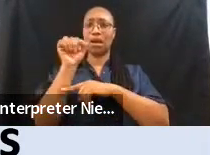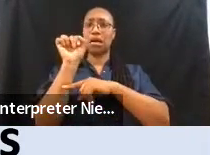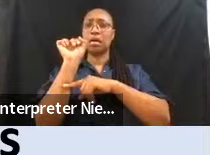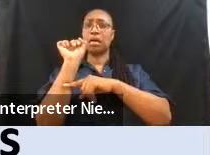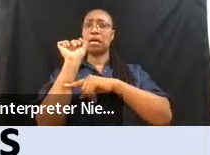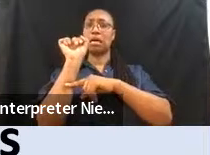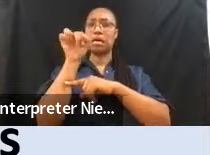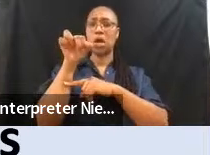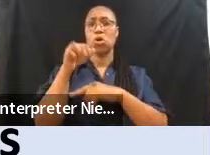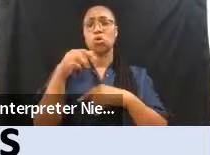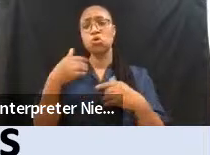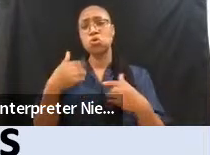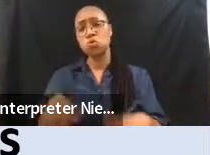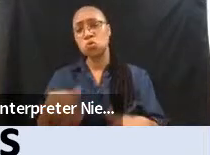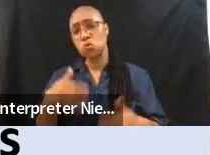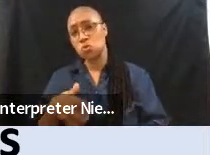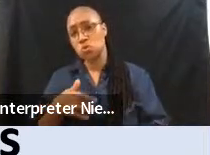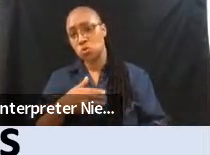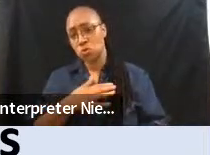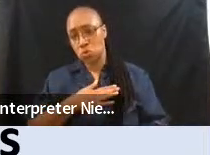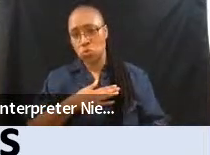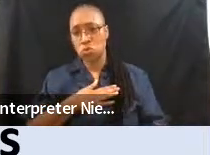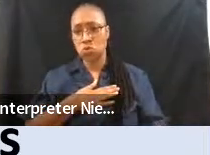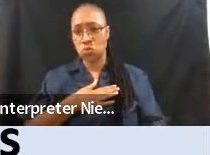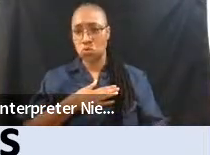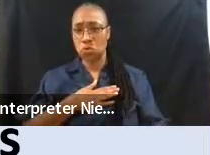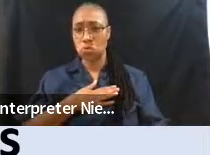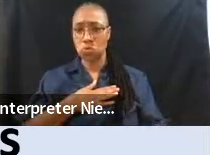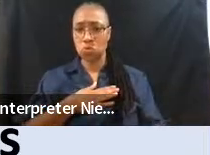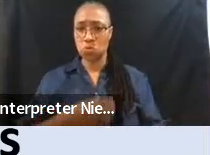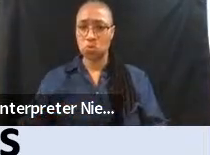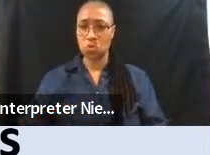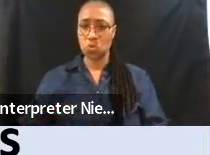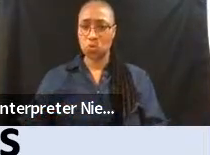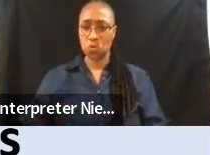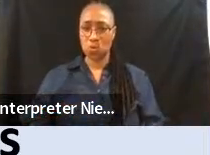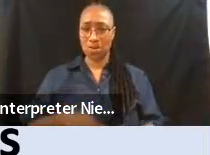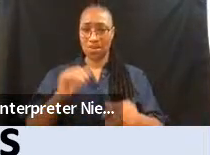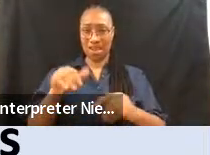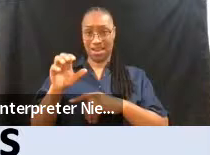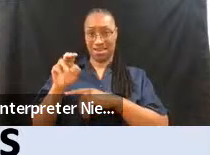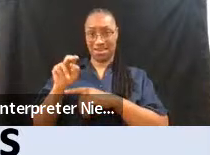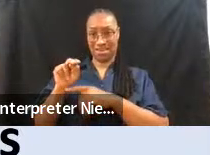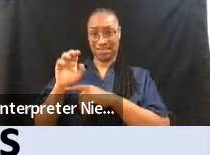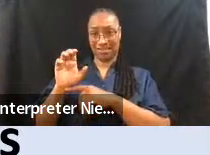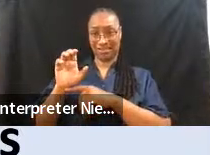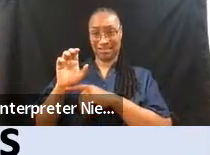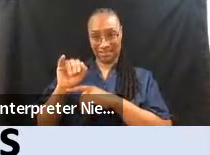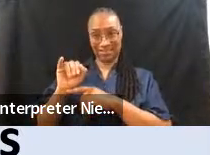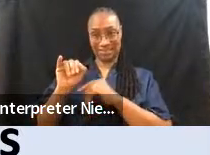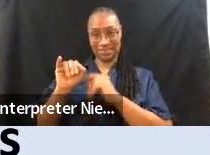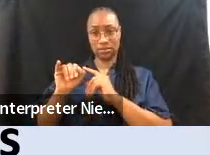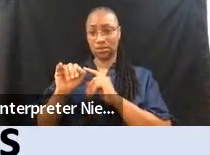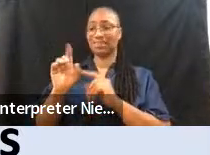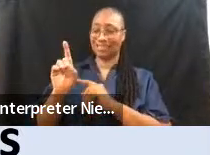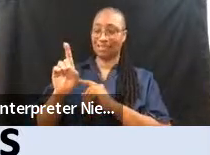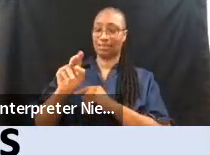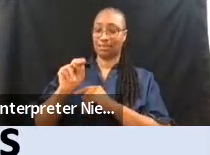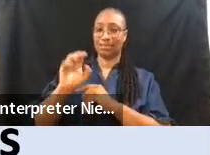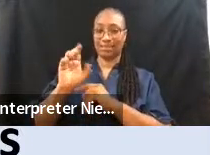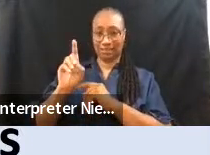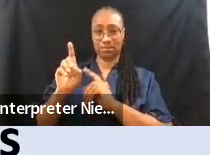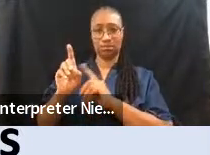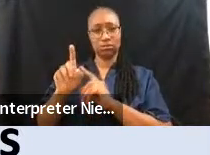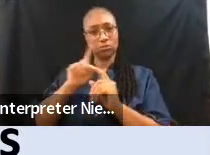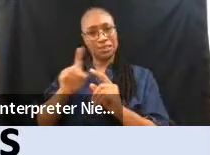One key finding in NCD's report on accessible medical equipment is that people with disabilities experience